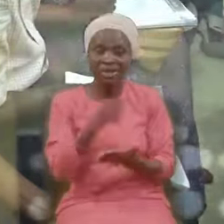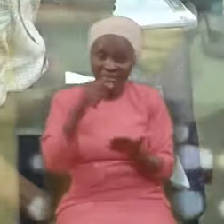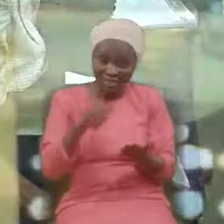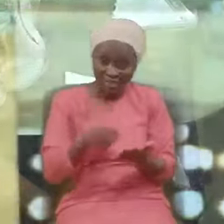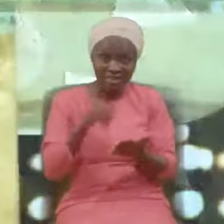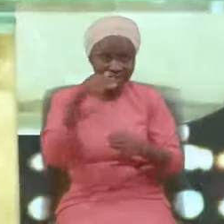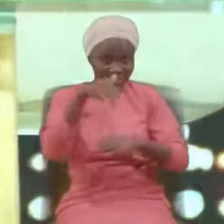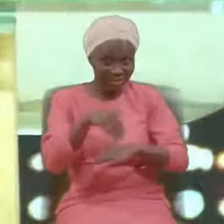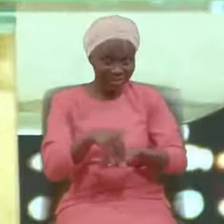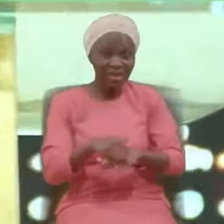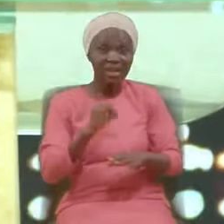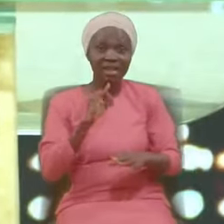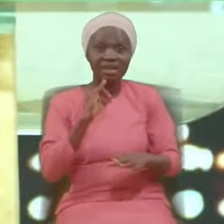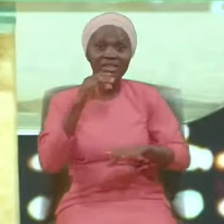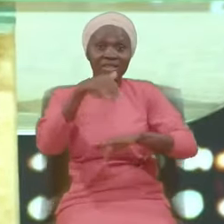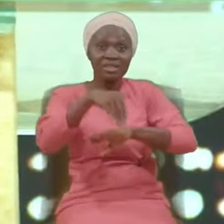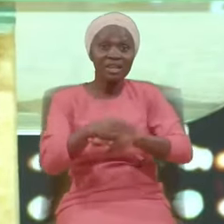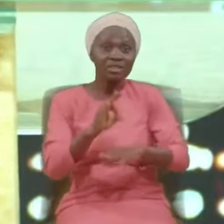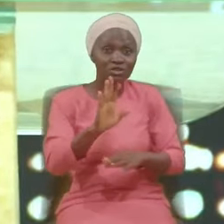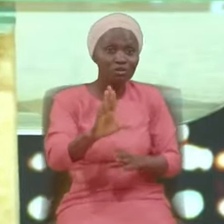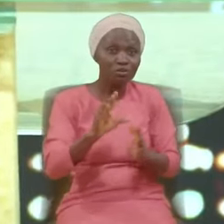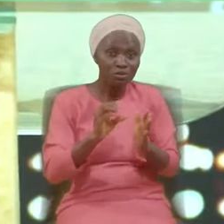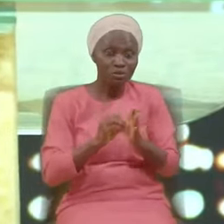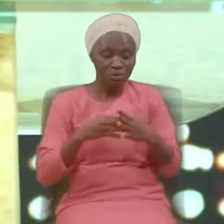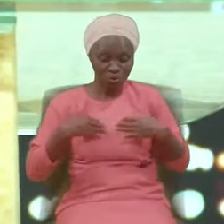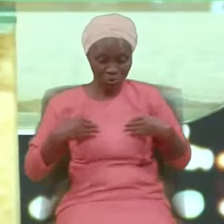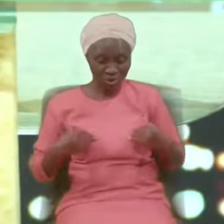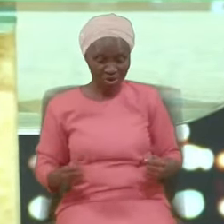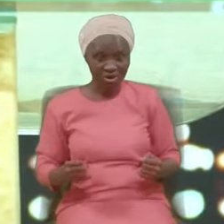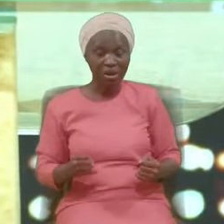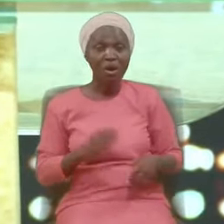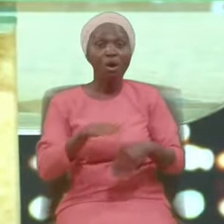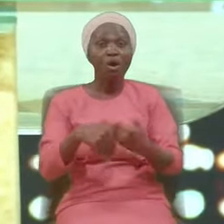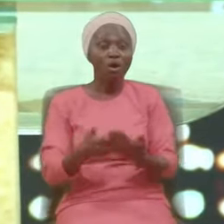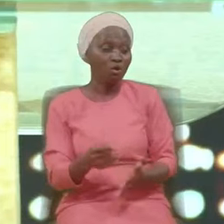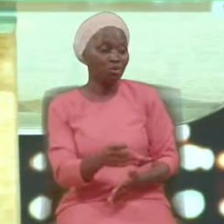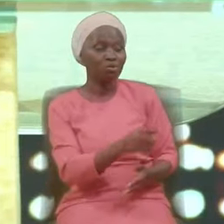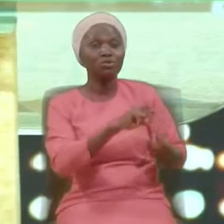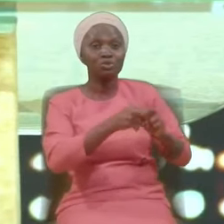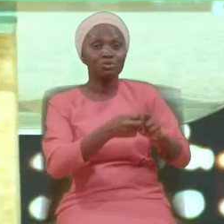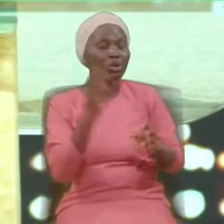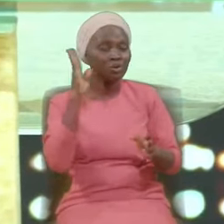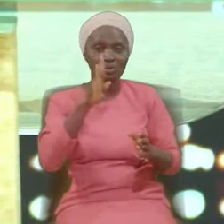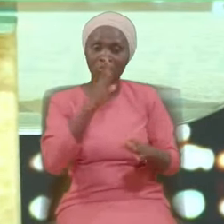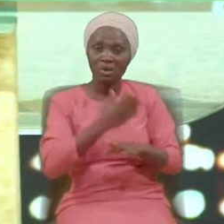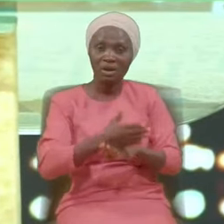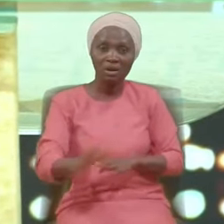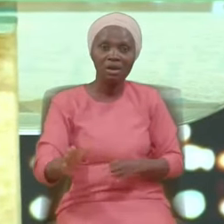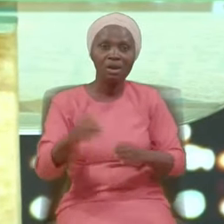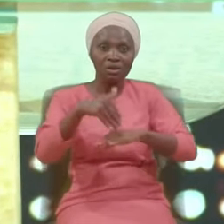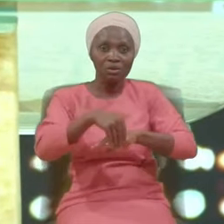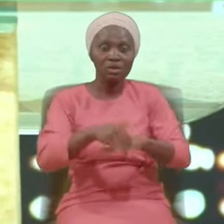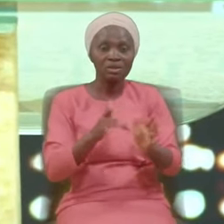Tonight is the night of your recovery. All those problems are going to be wiped away tonight. And whatever happens,